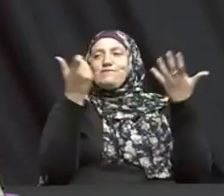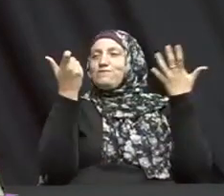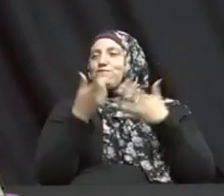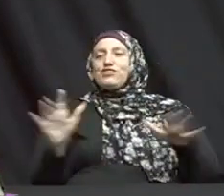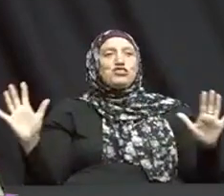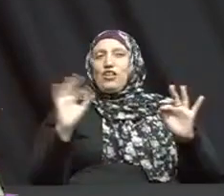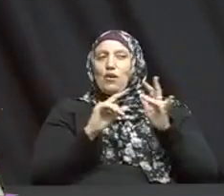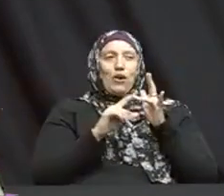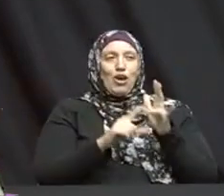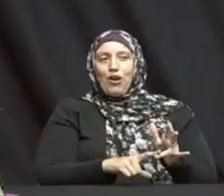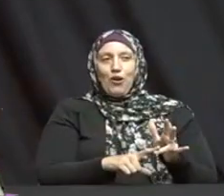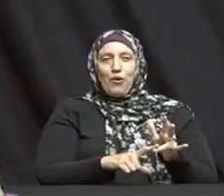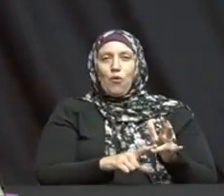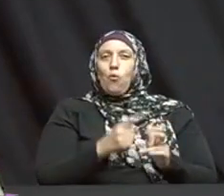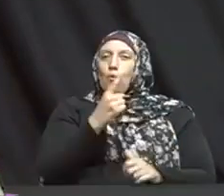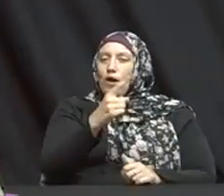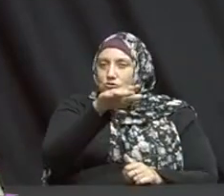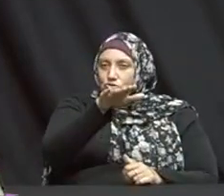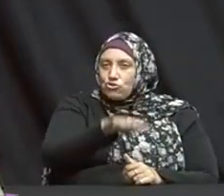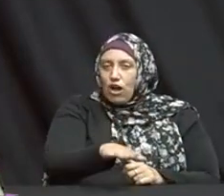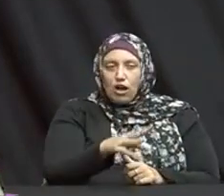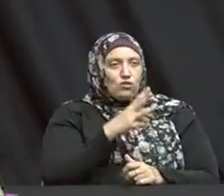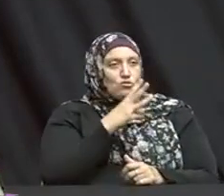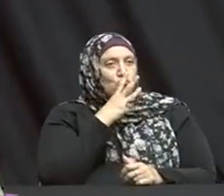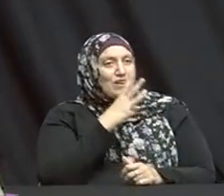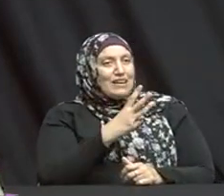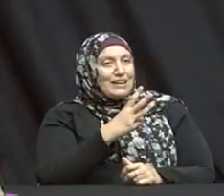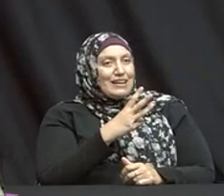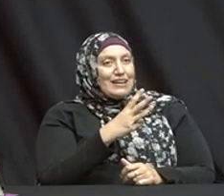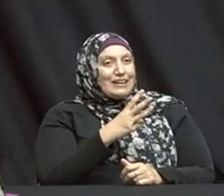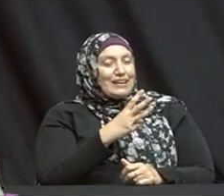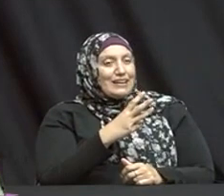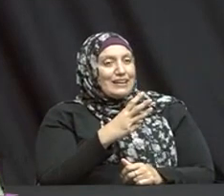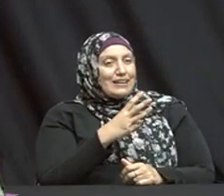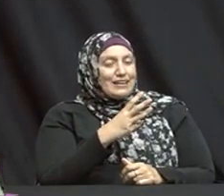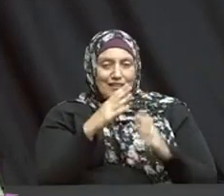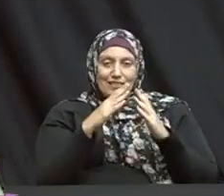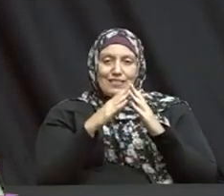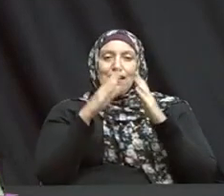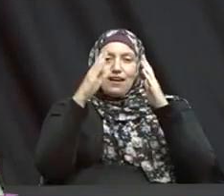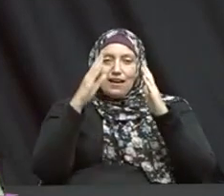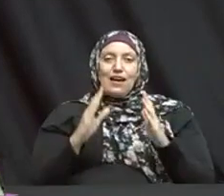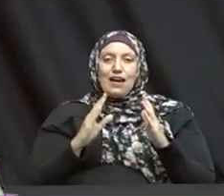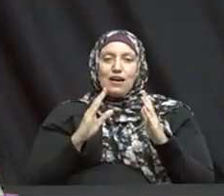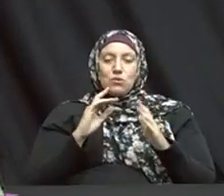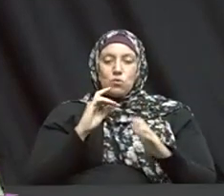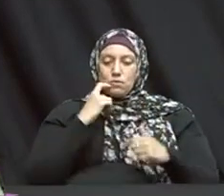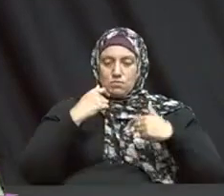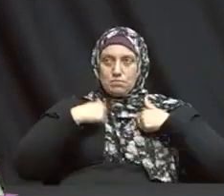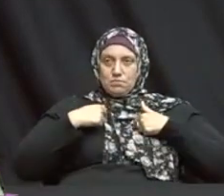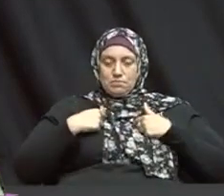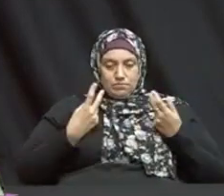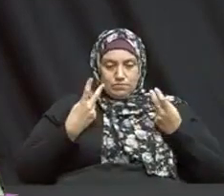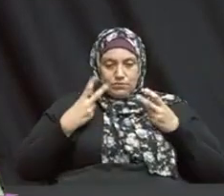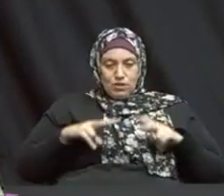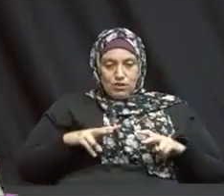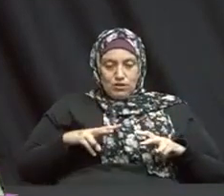old, the house would pass from the deceased person into the executor's